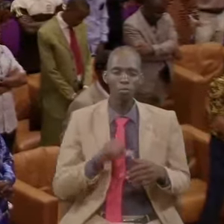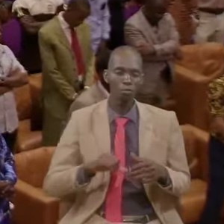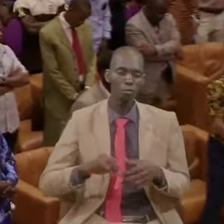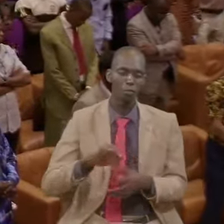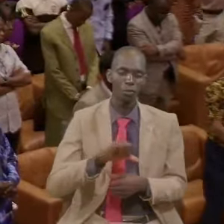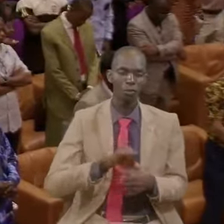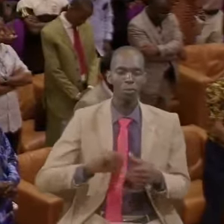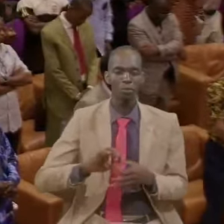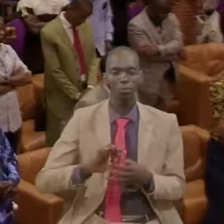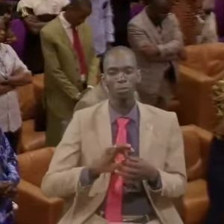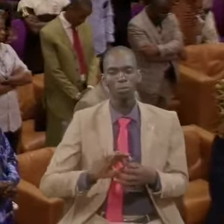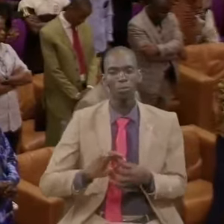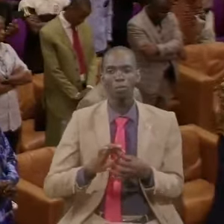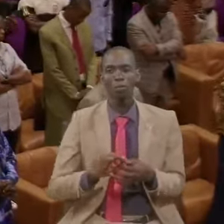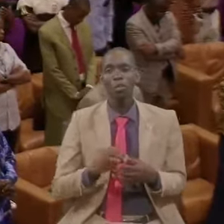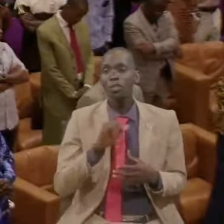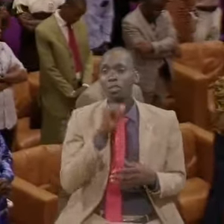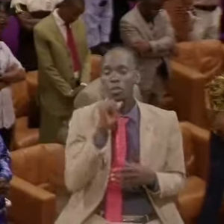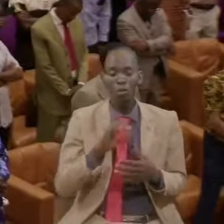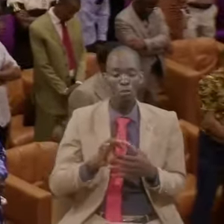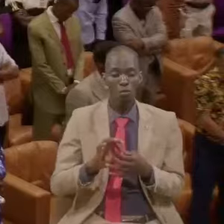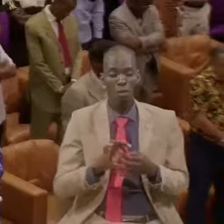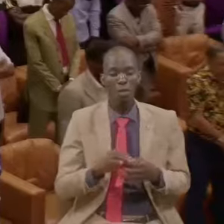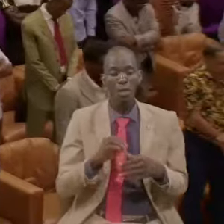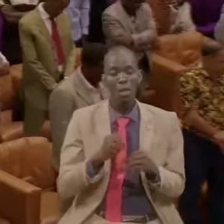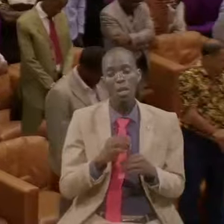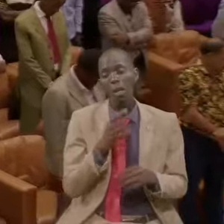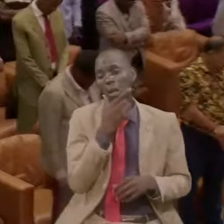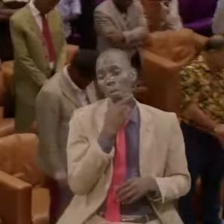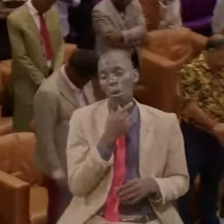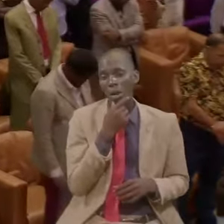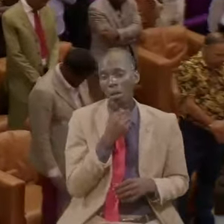Not fellowship in pretense.